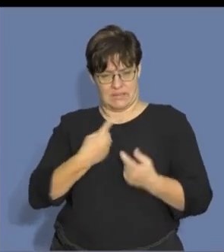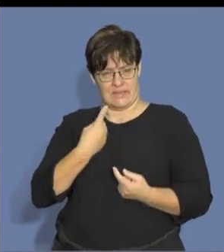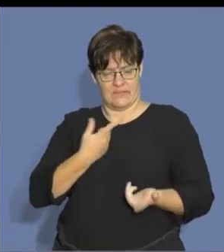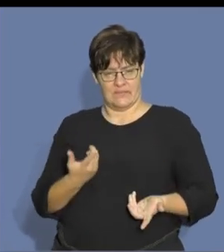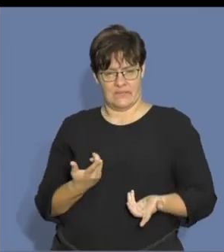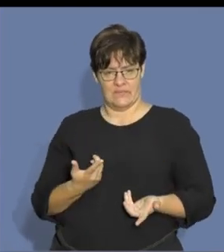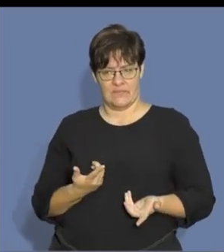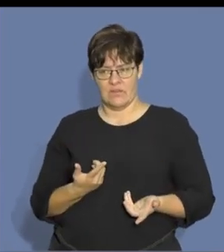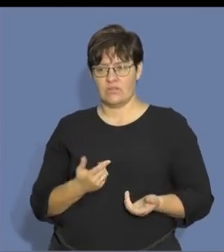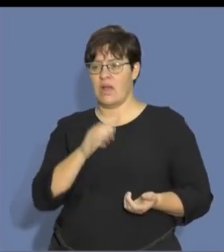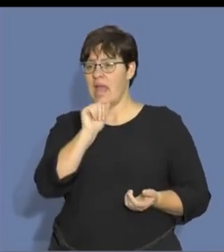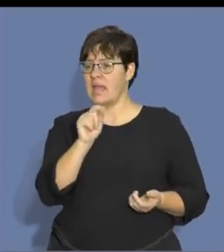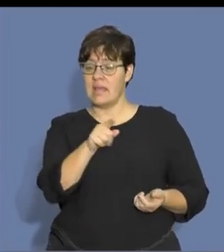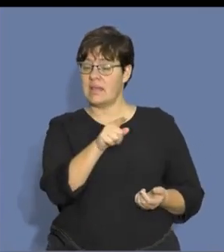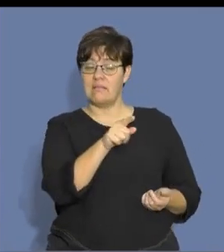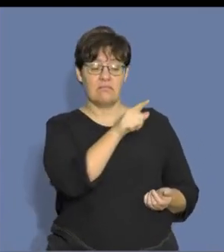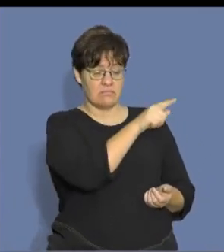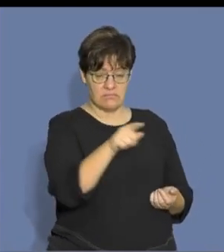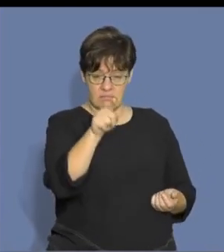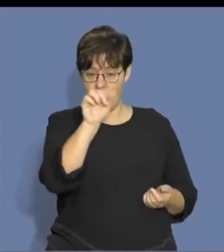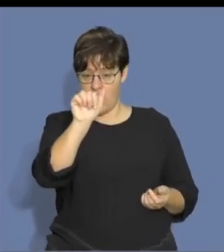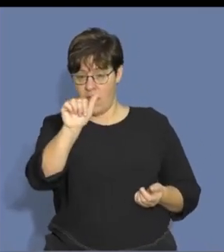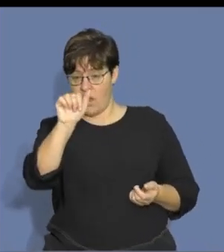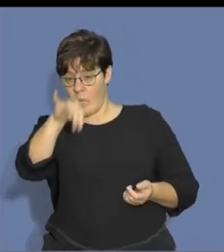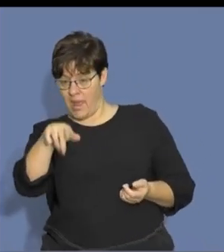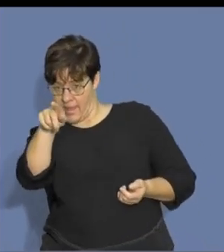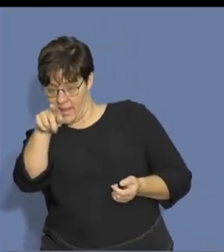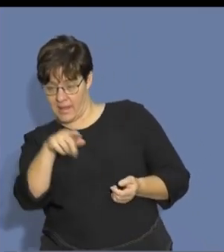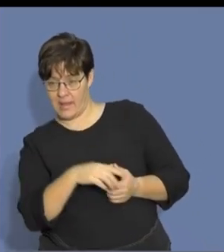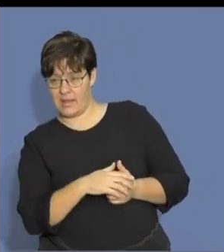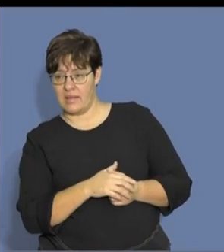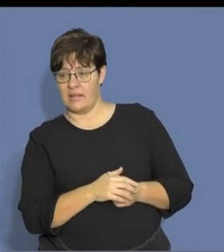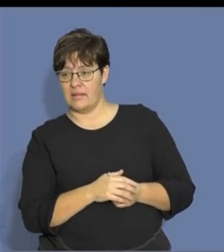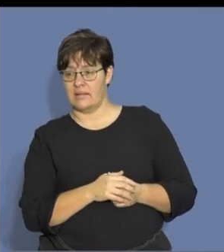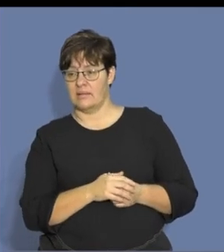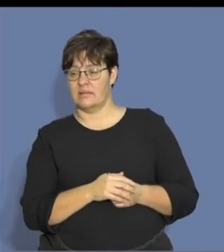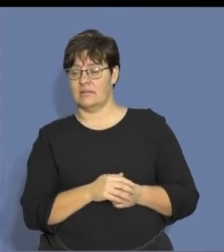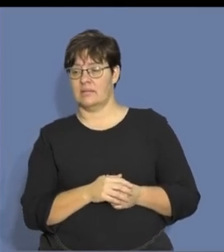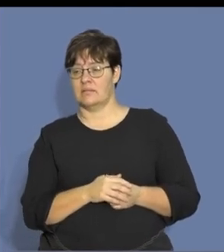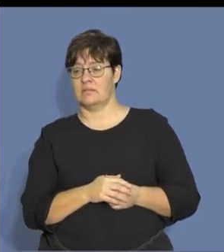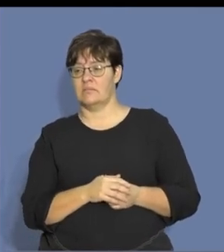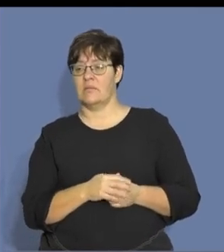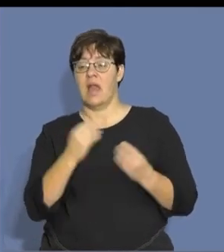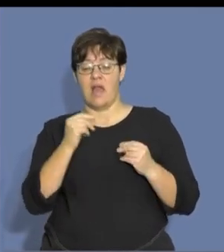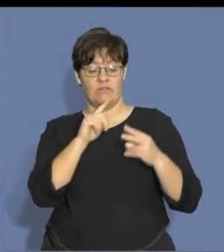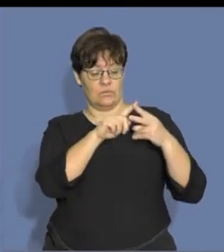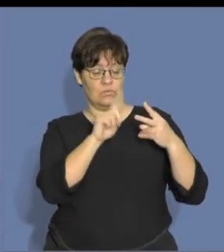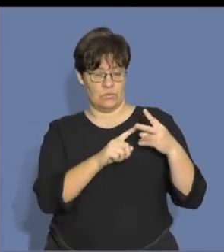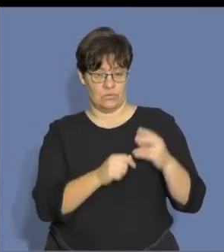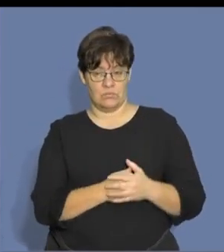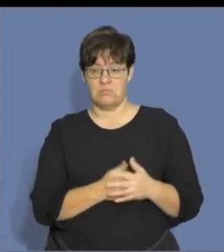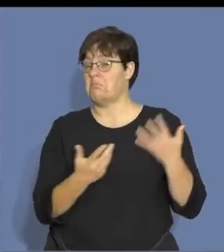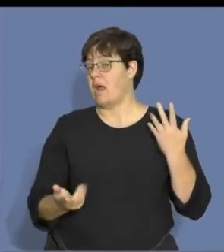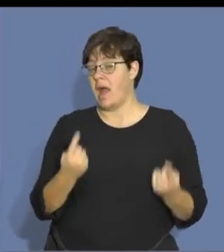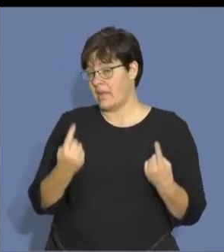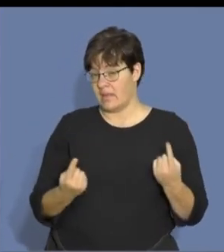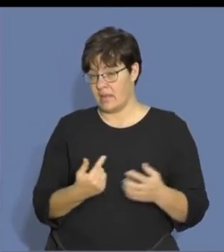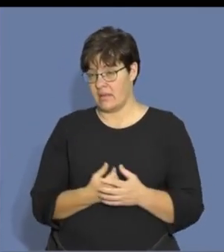So what is A? A is the Y value, and so I've got 2 points. It's either going to